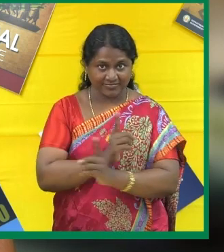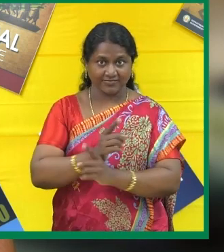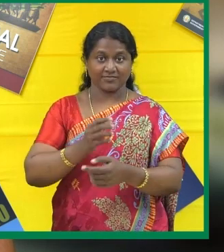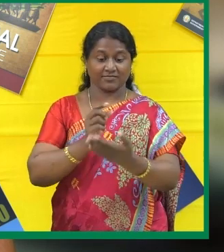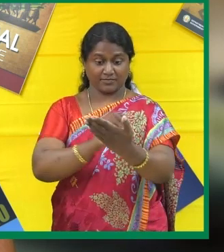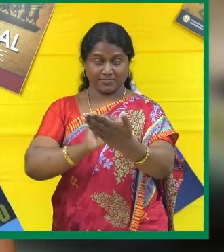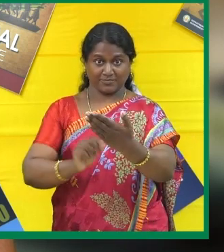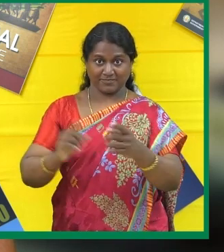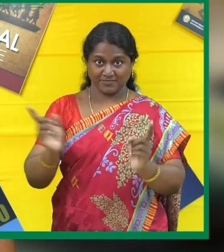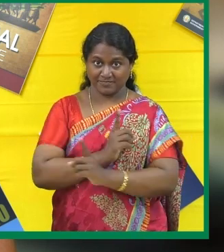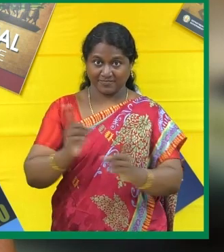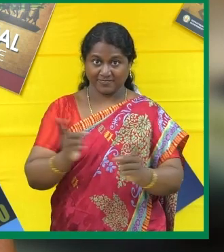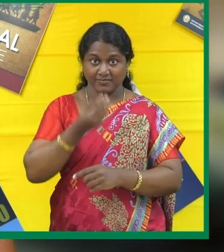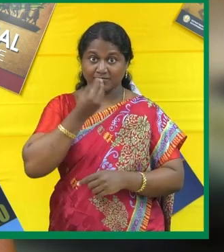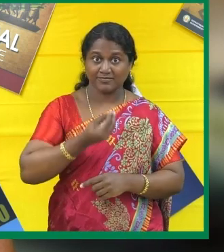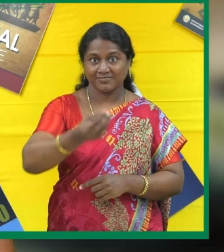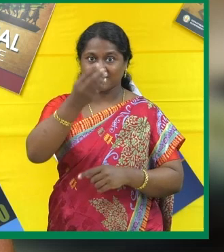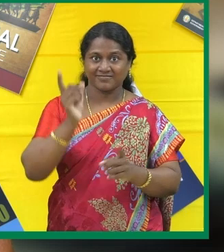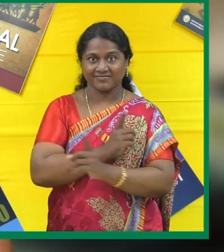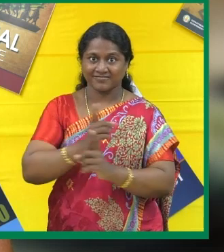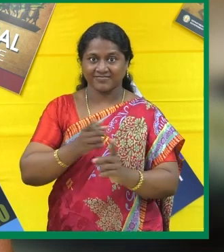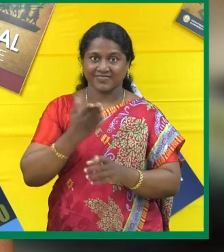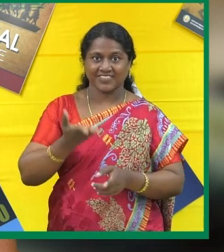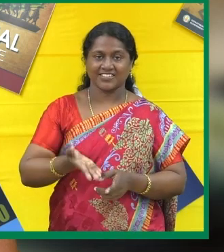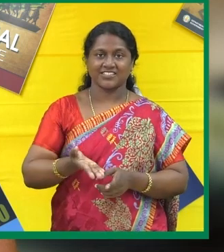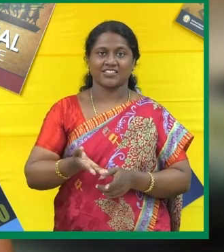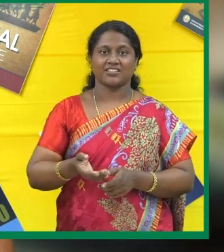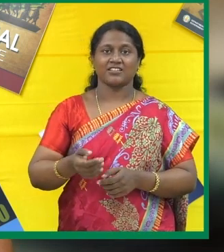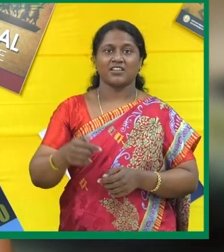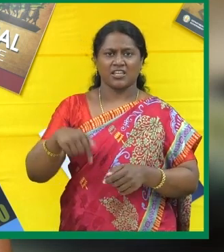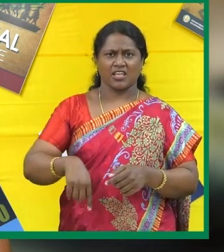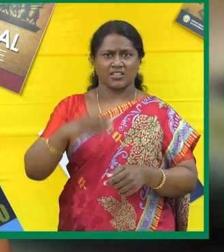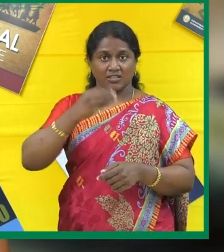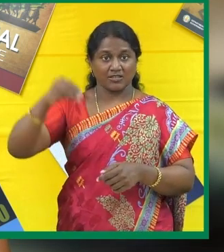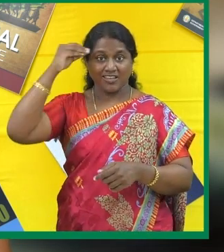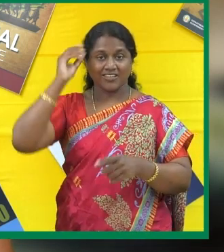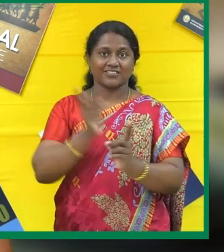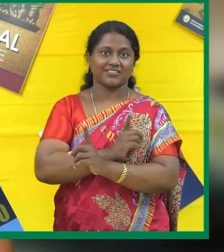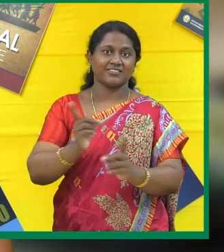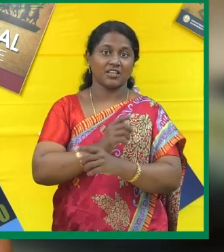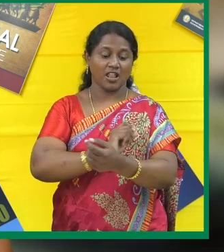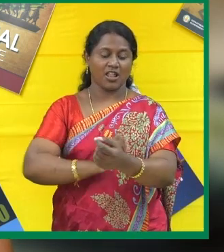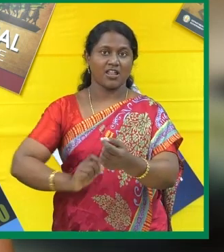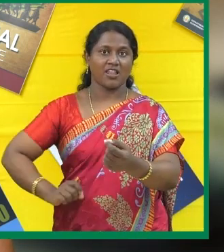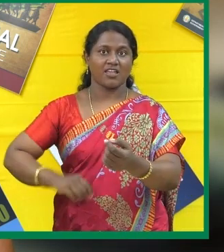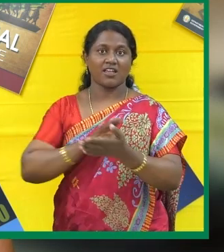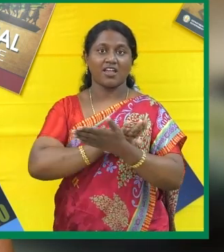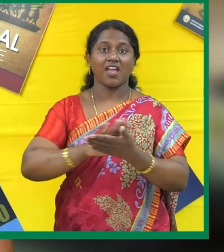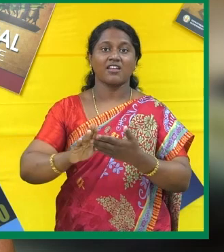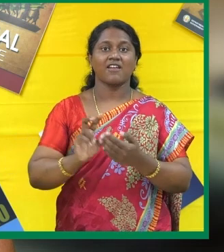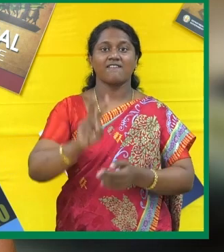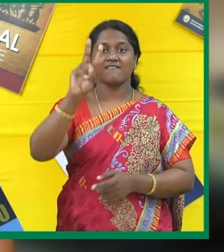read poems and enjoy singing poems also. So it is a memory poem written by Henry